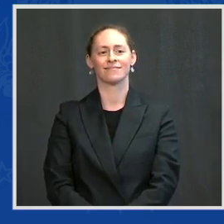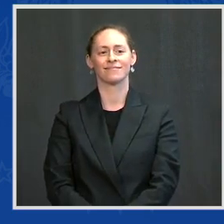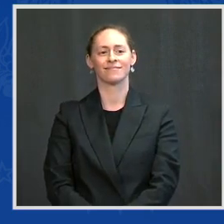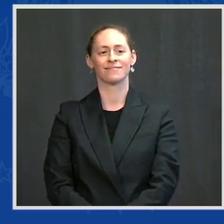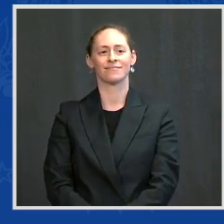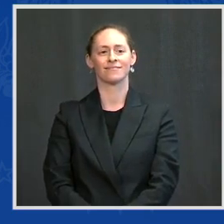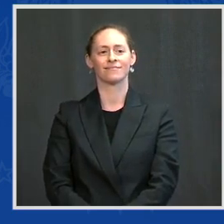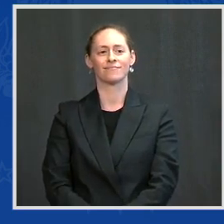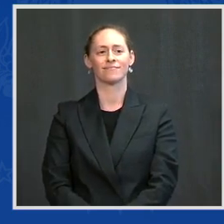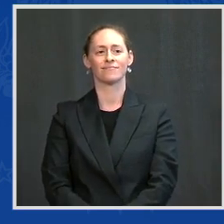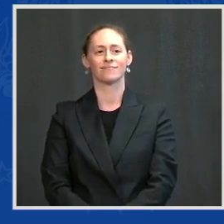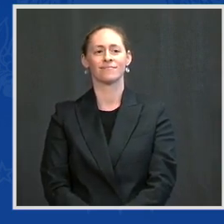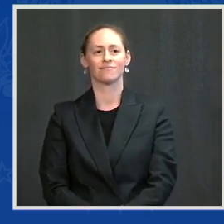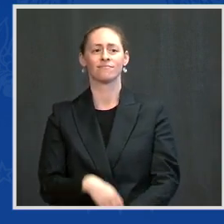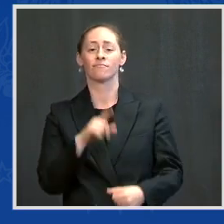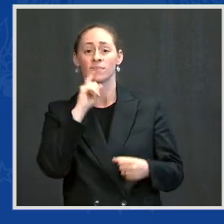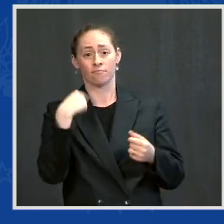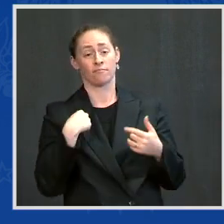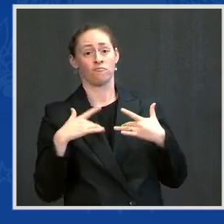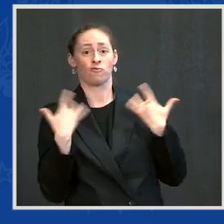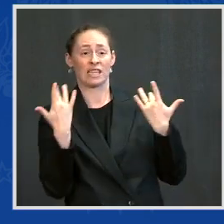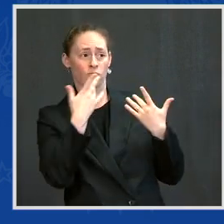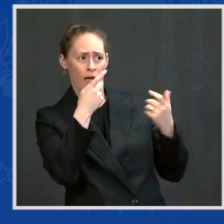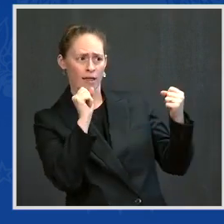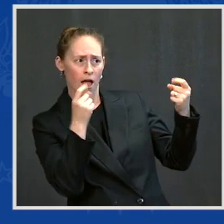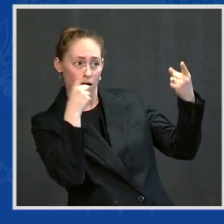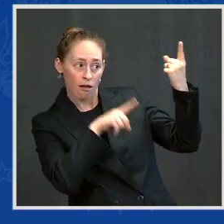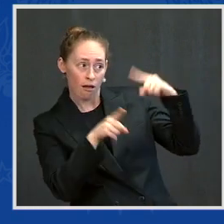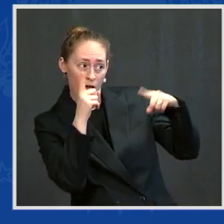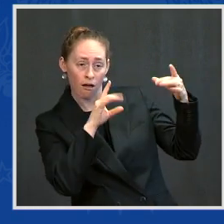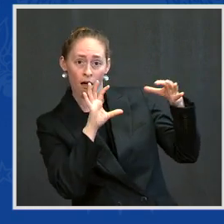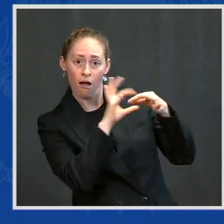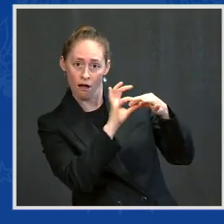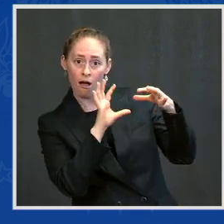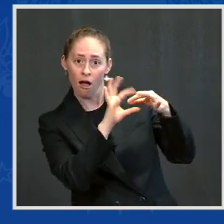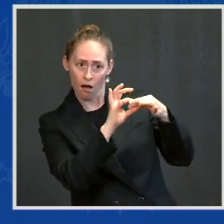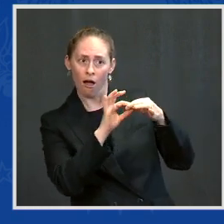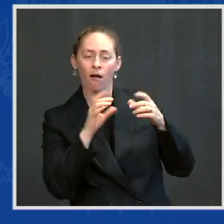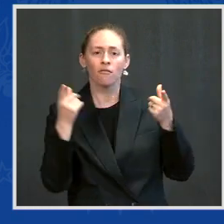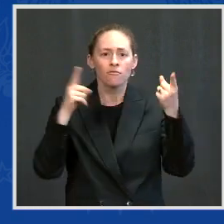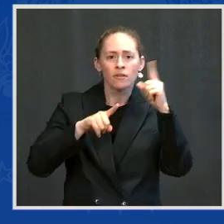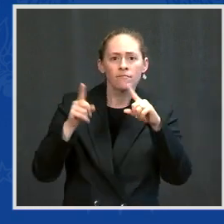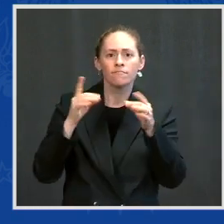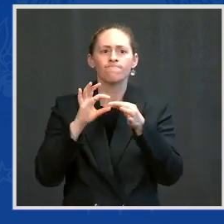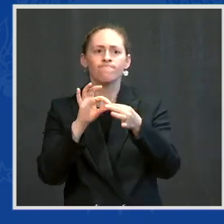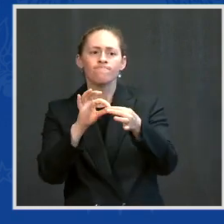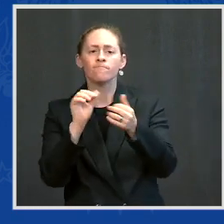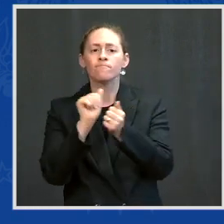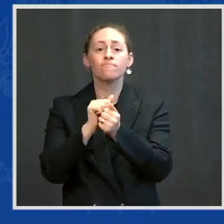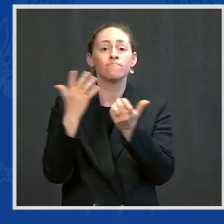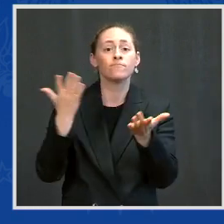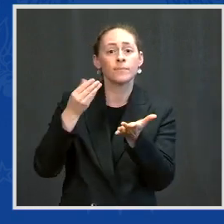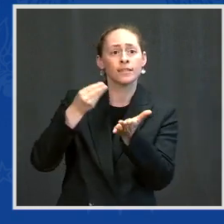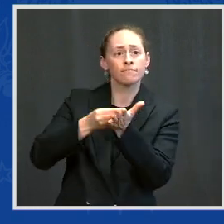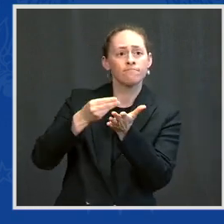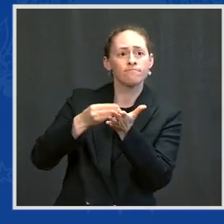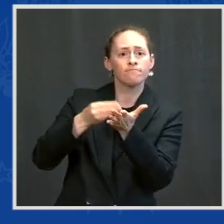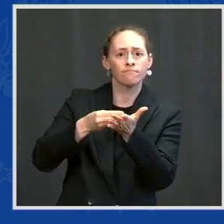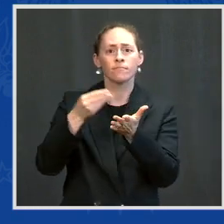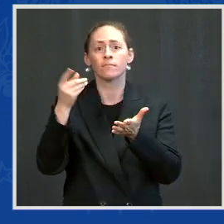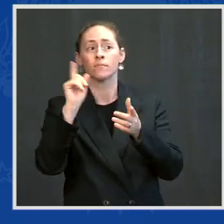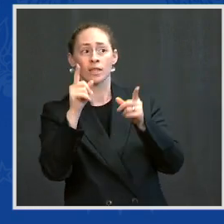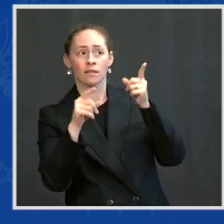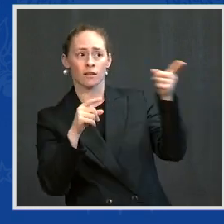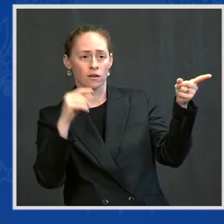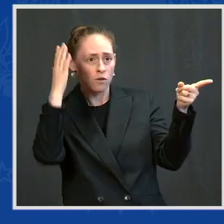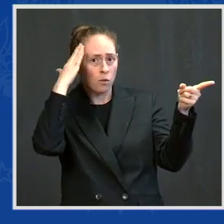agreement for forces in Korea in March, which will benefit both our peoples. And I thank again the President